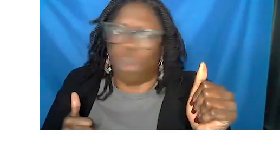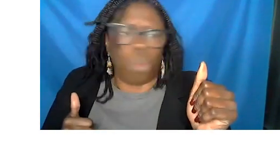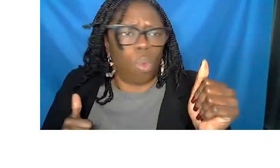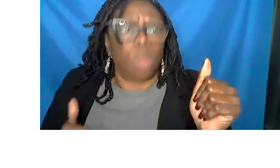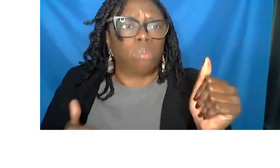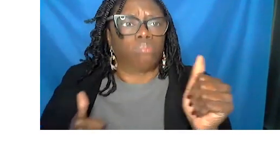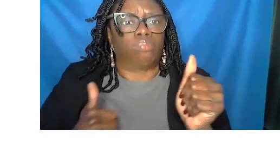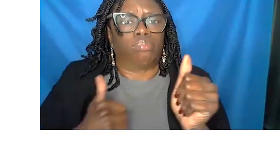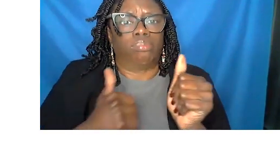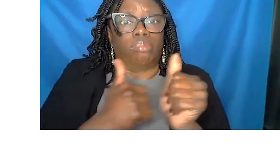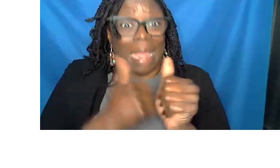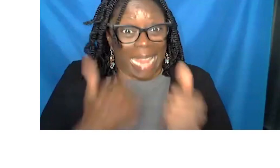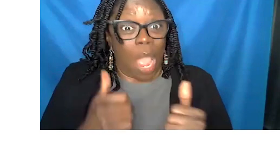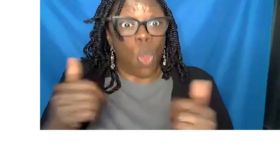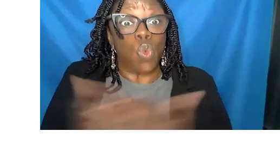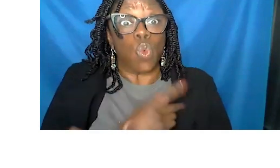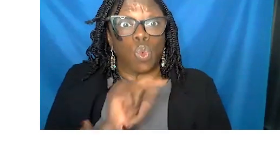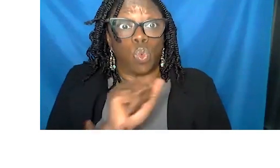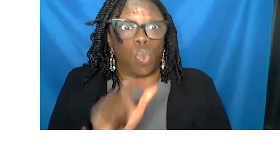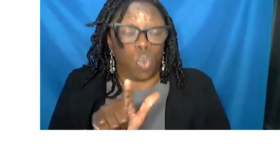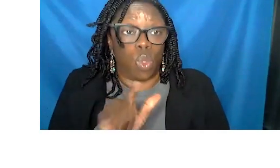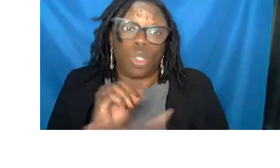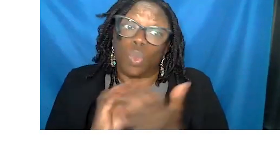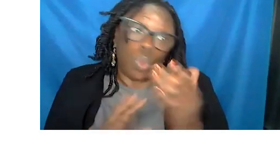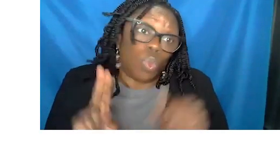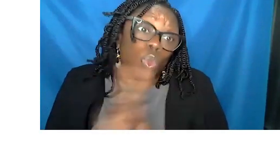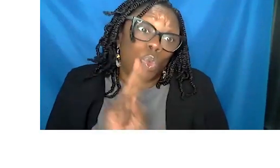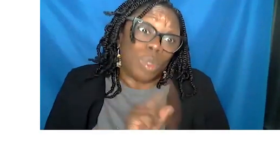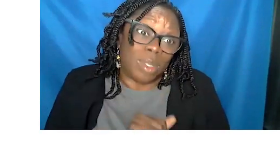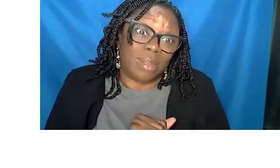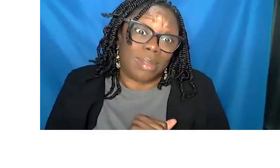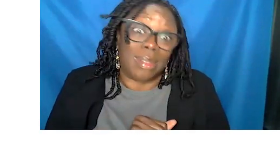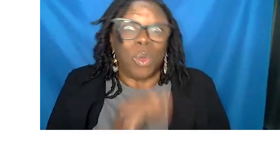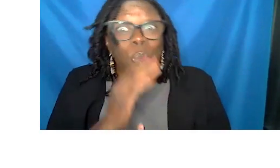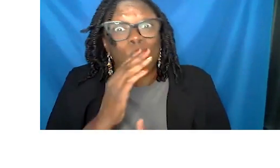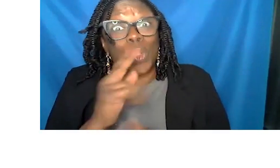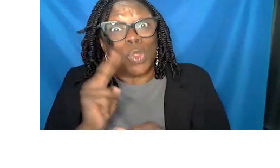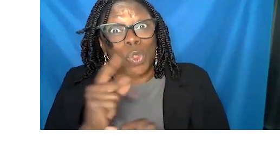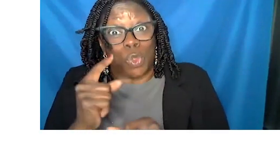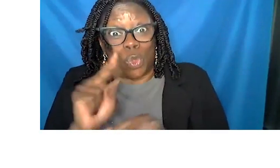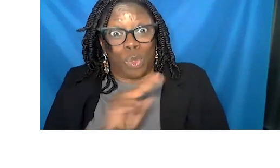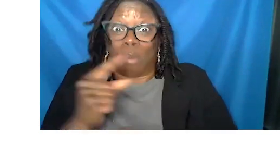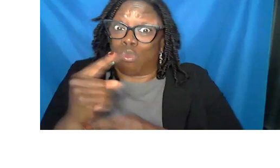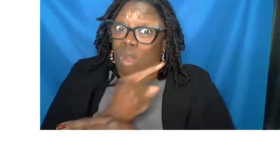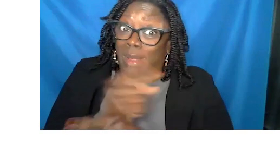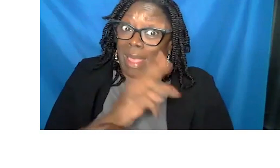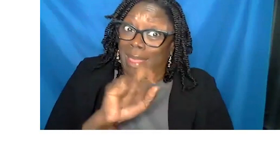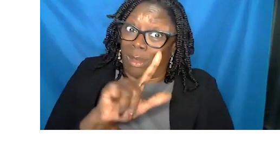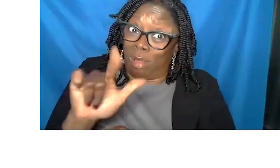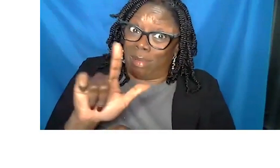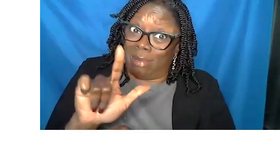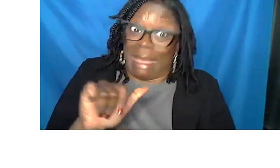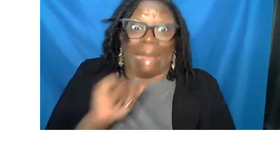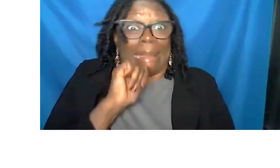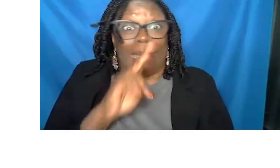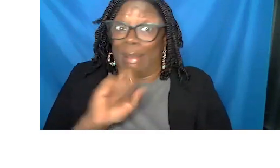It's going to be a new tool that students are going to use both ethically and unethically. That's going to be some of the things we talk about in one of our next sessions,